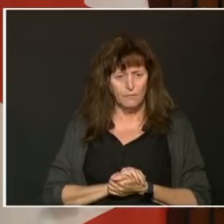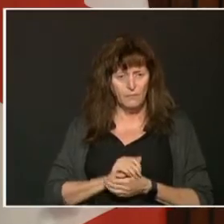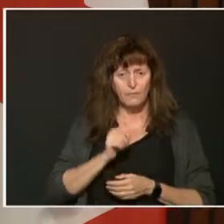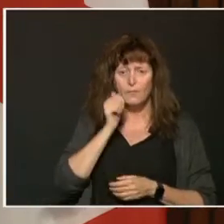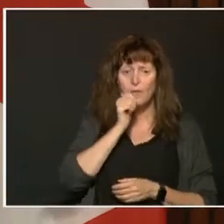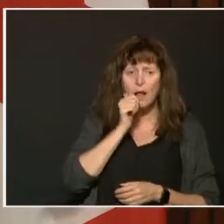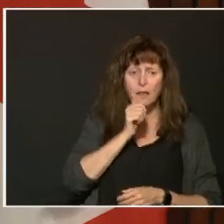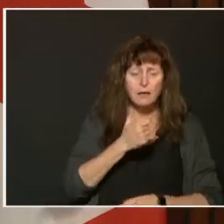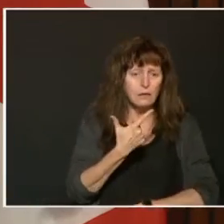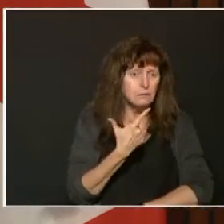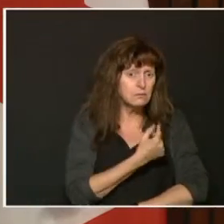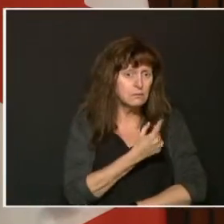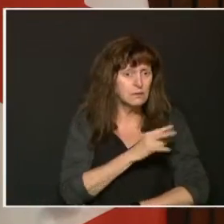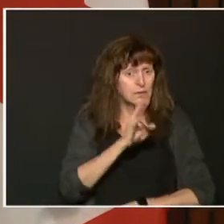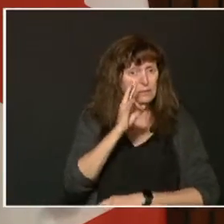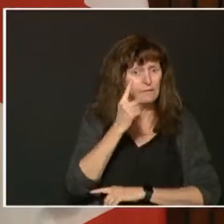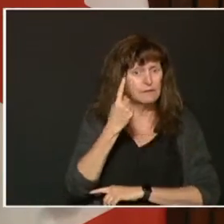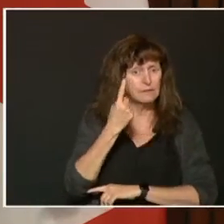is